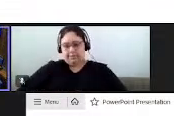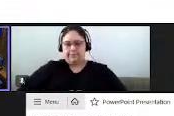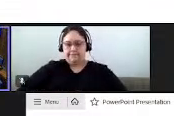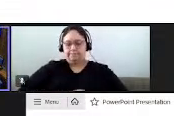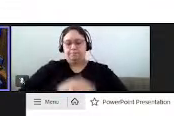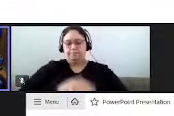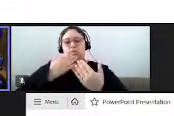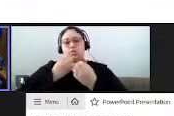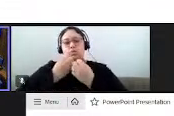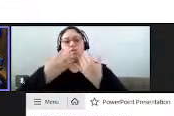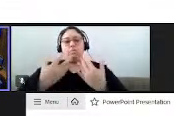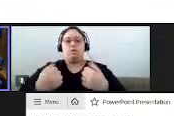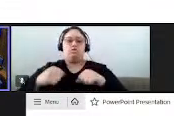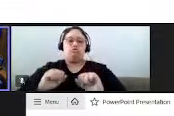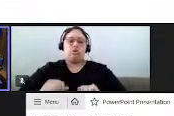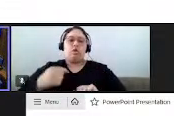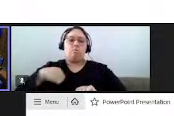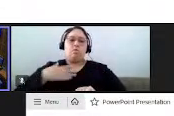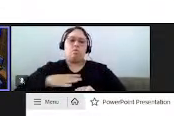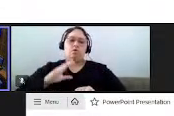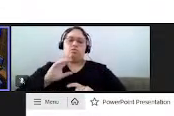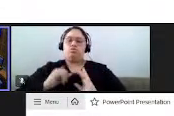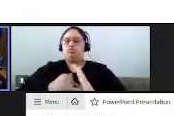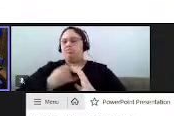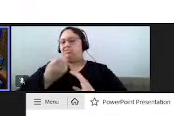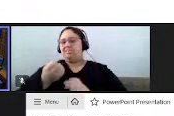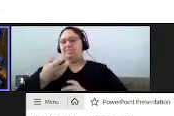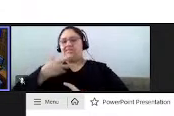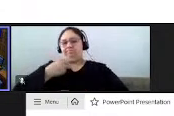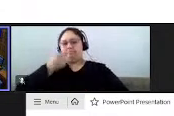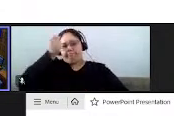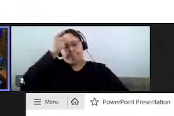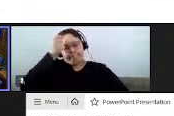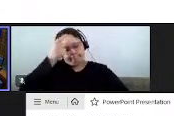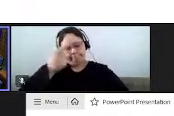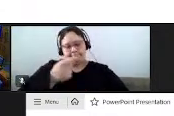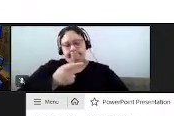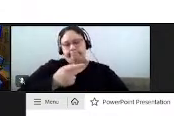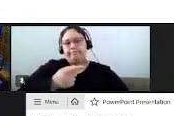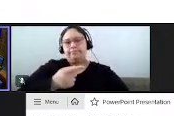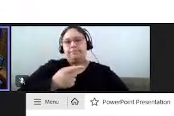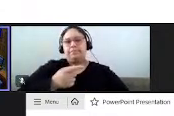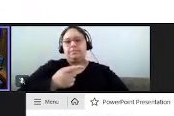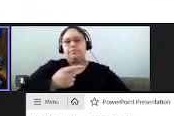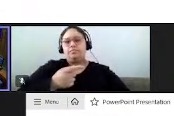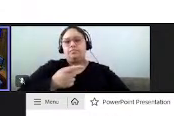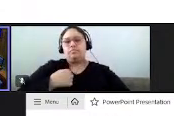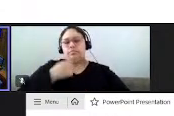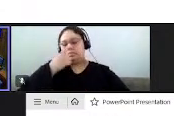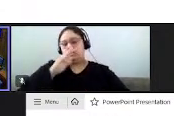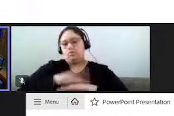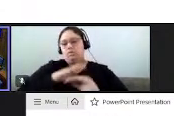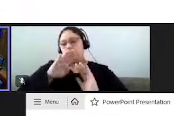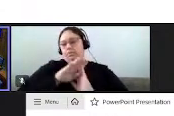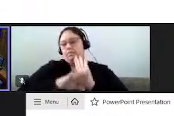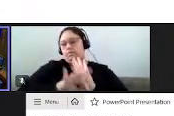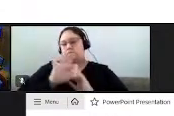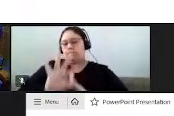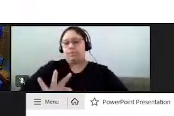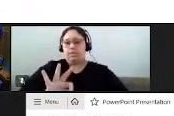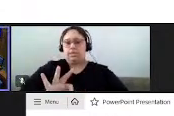Thank you very much, Chair. I just want to have an understanding on I think it's on Program